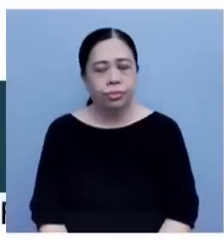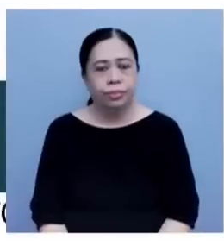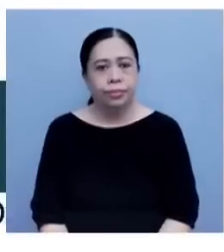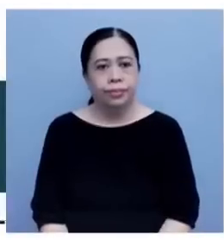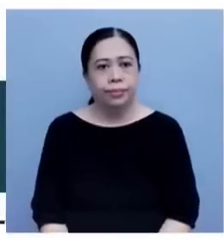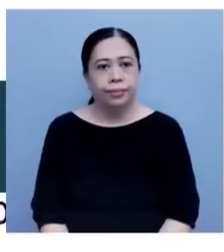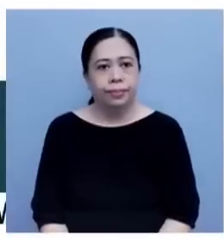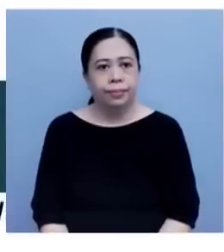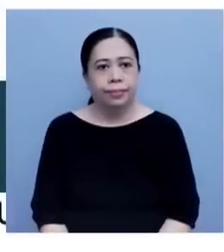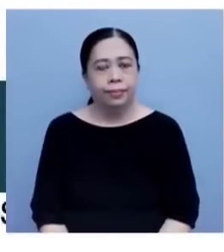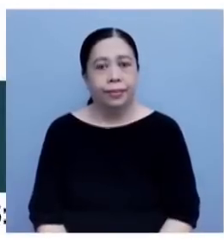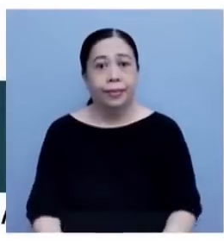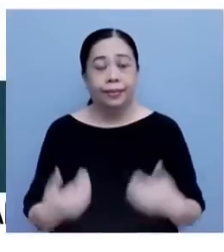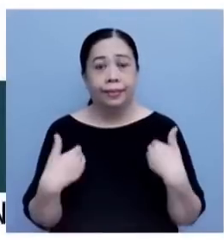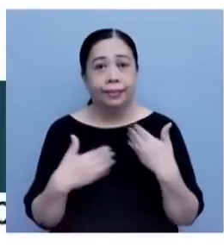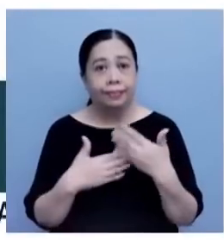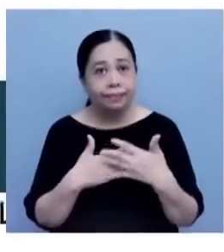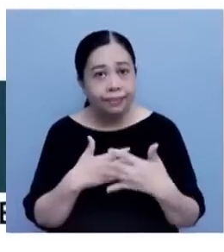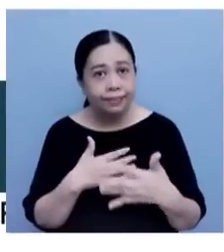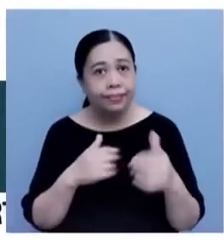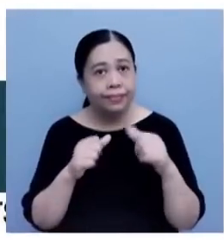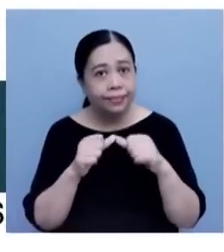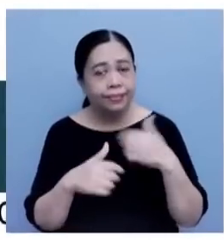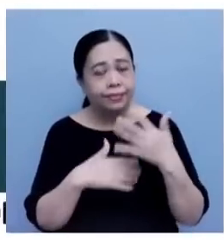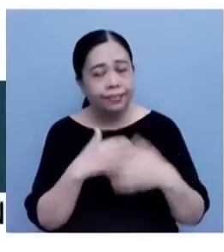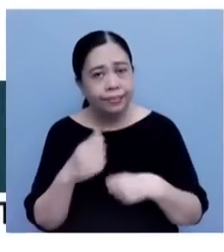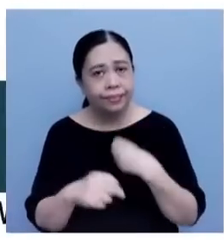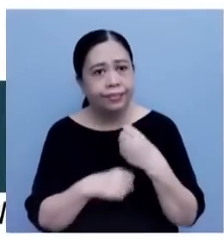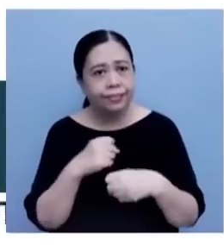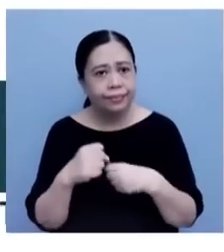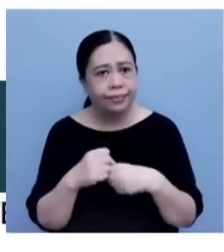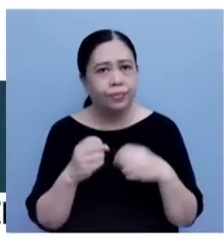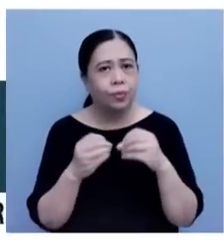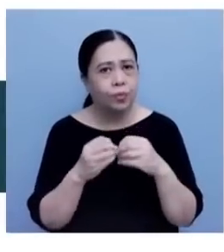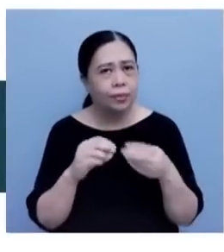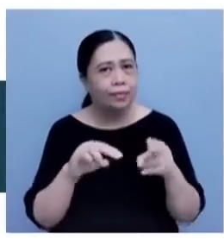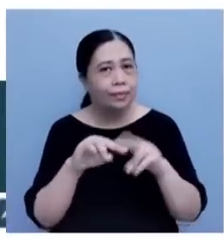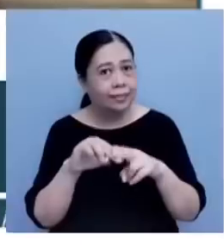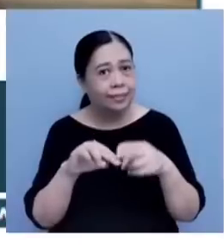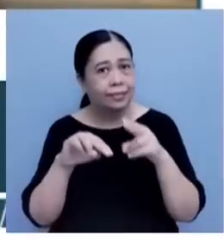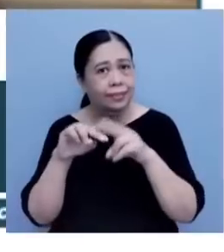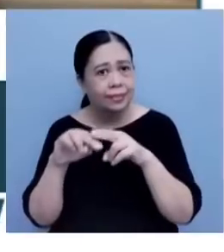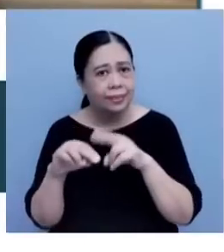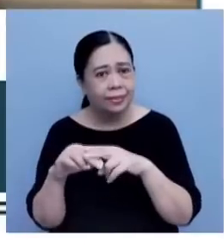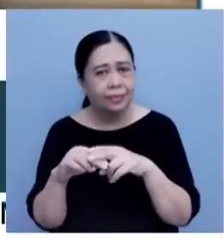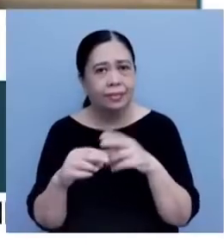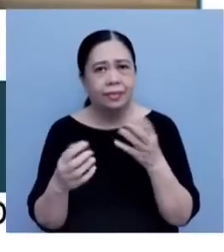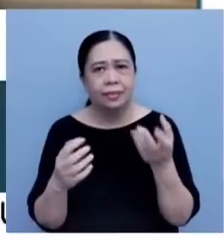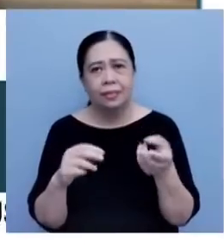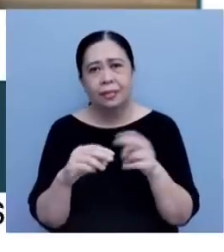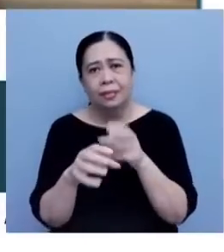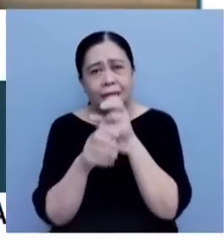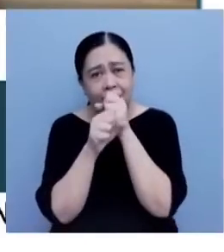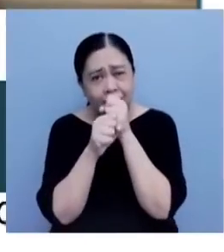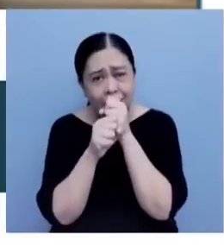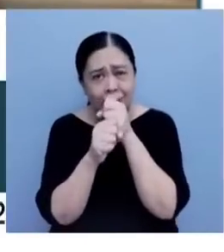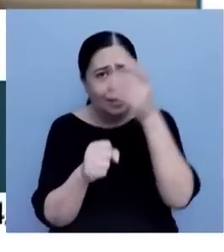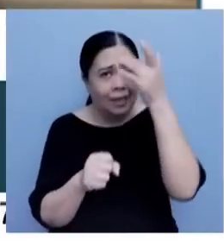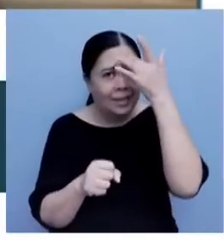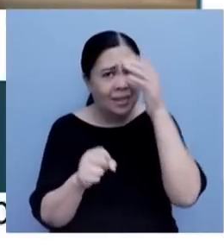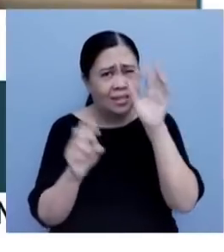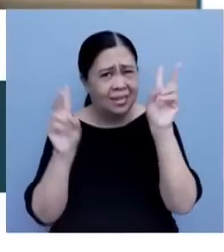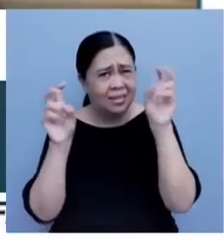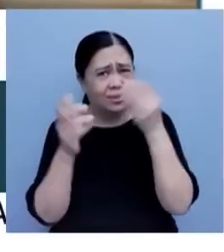As we go on over the years, there will be increases in the confidential and intelligence